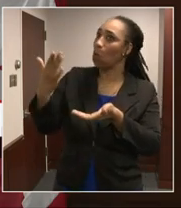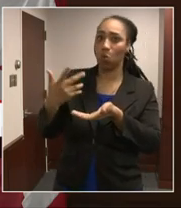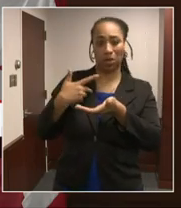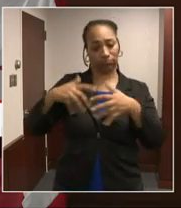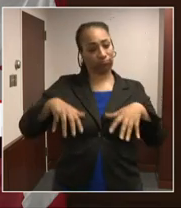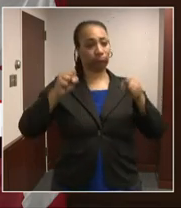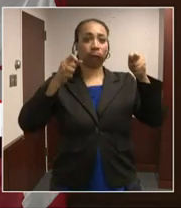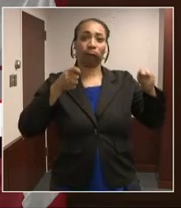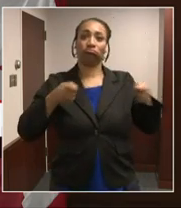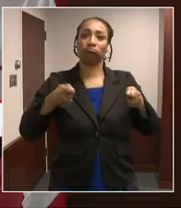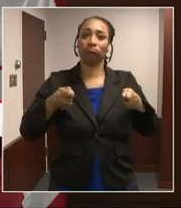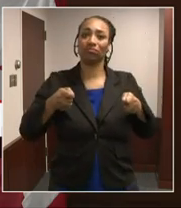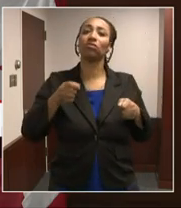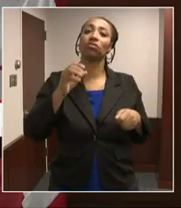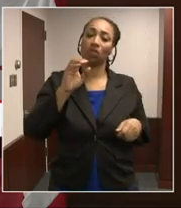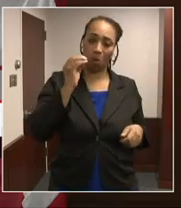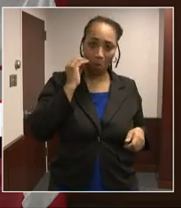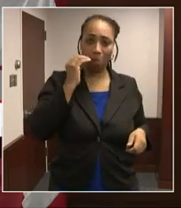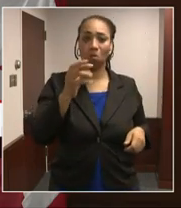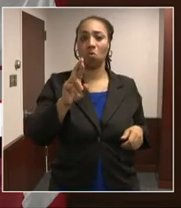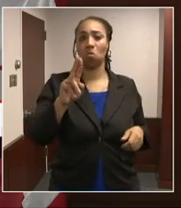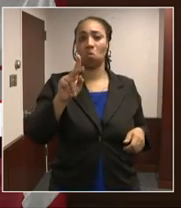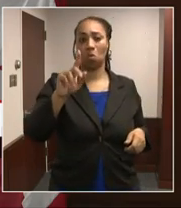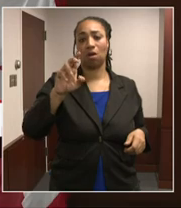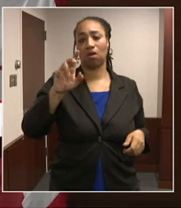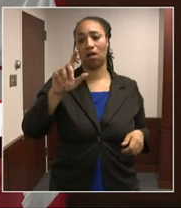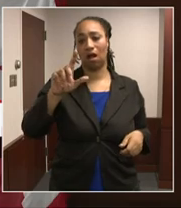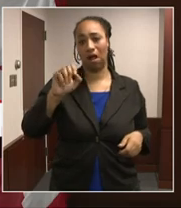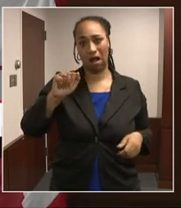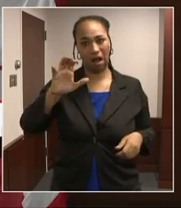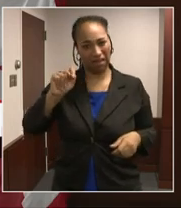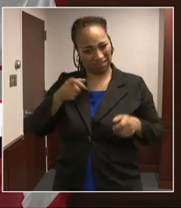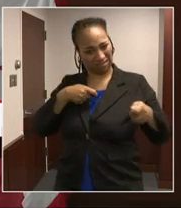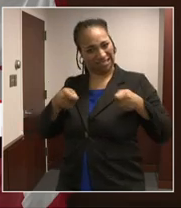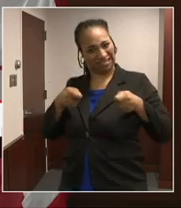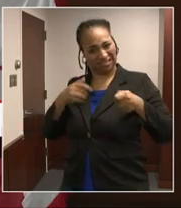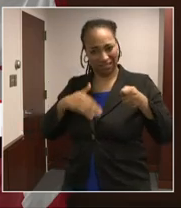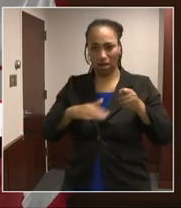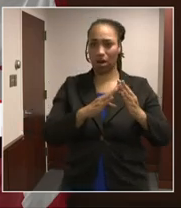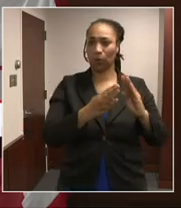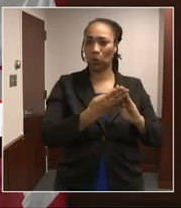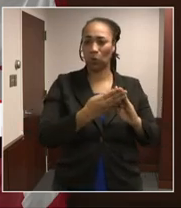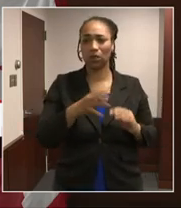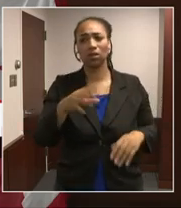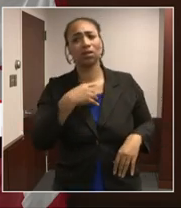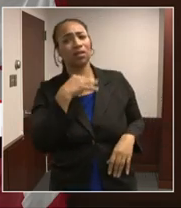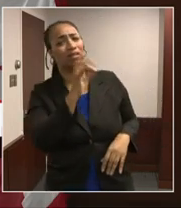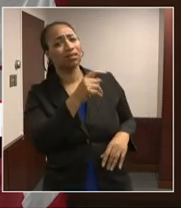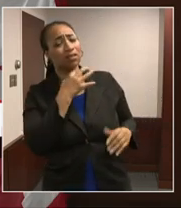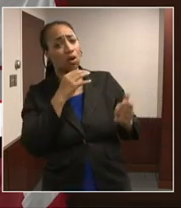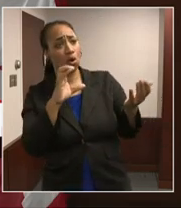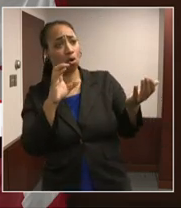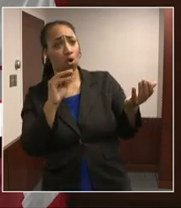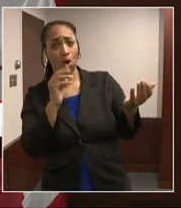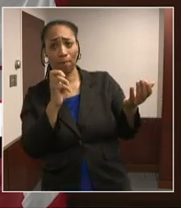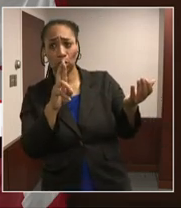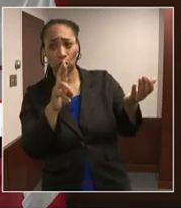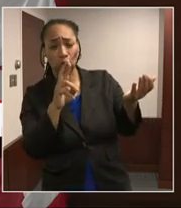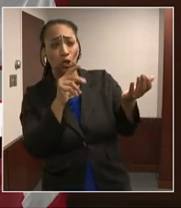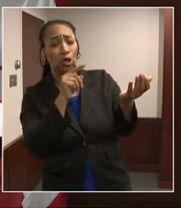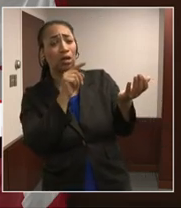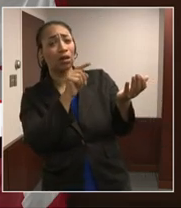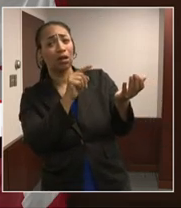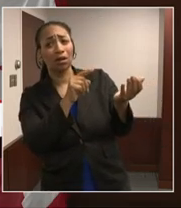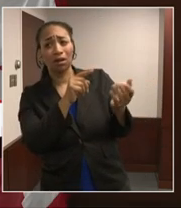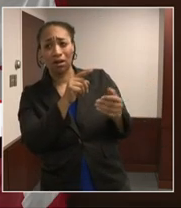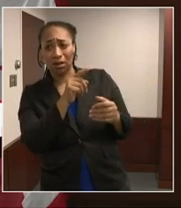Has he given any indication which way he stands? It's a far sort of minority who support repealing it